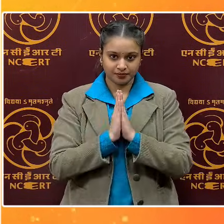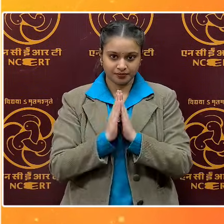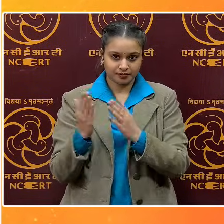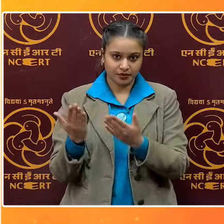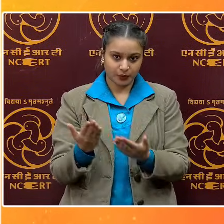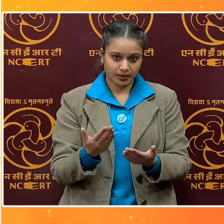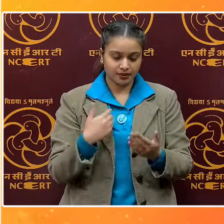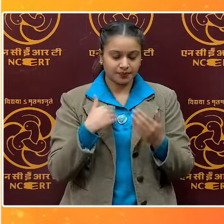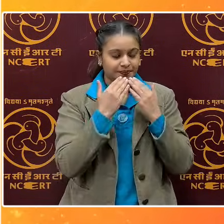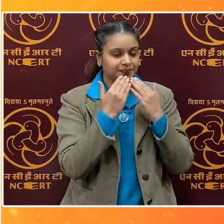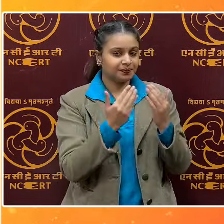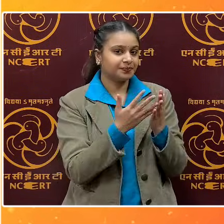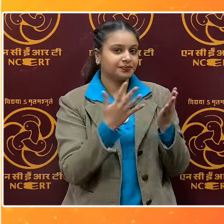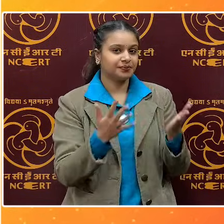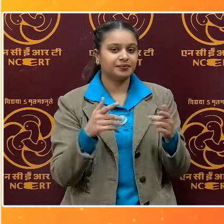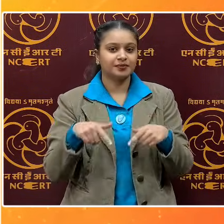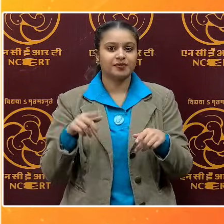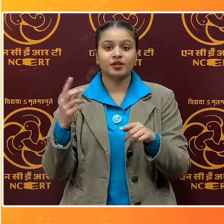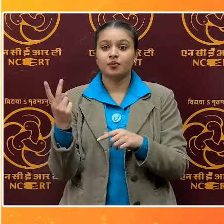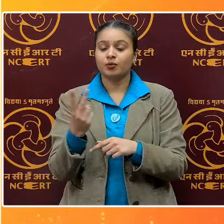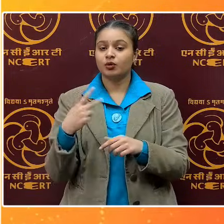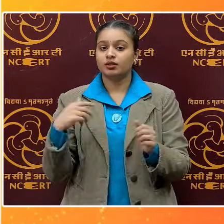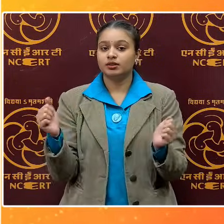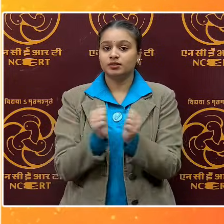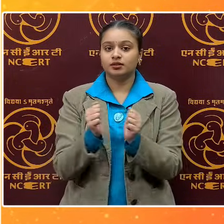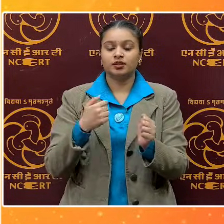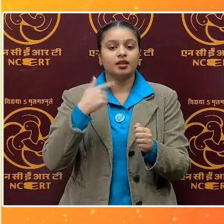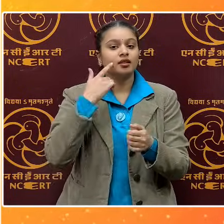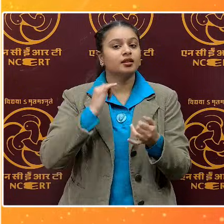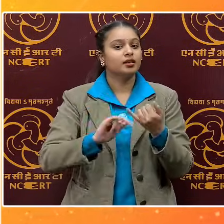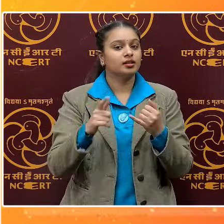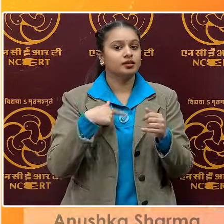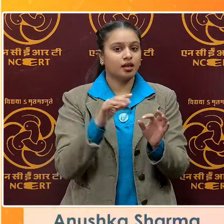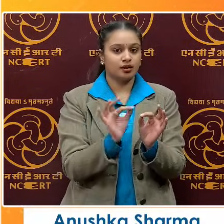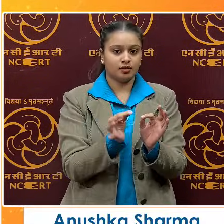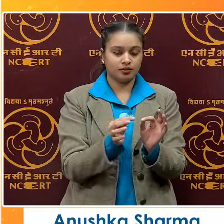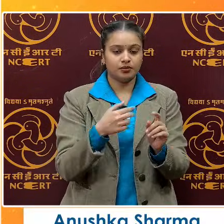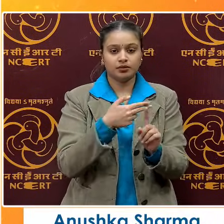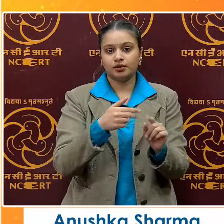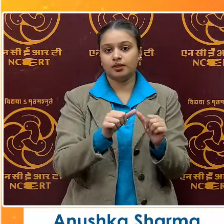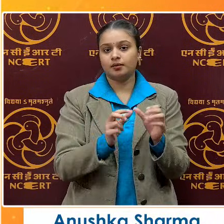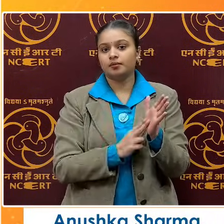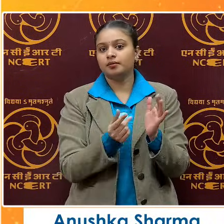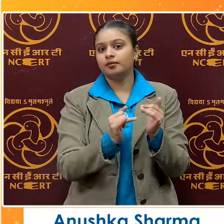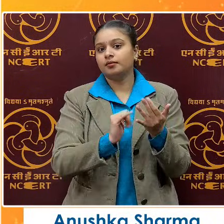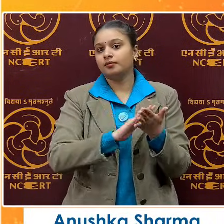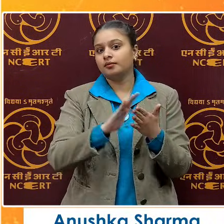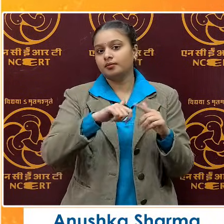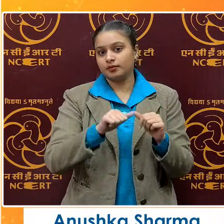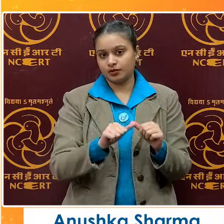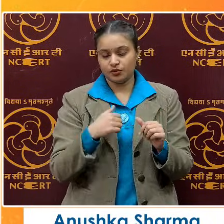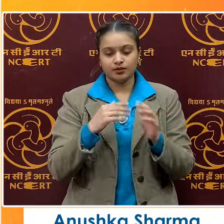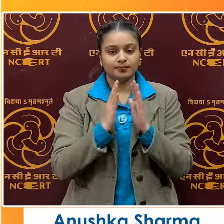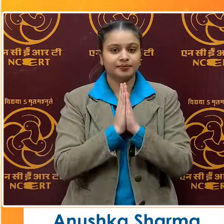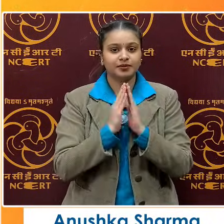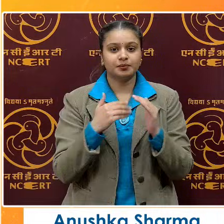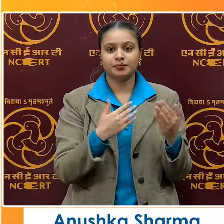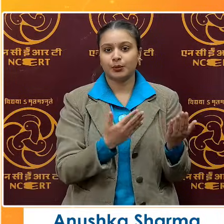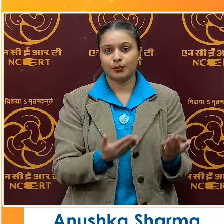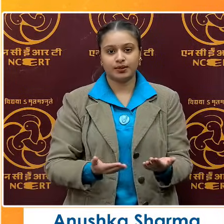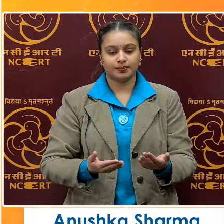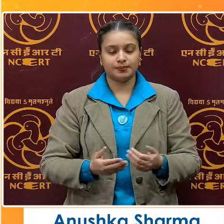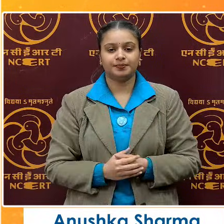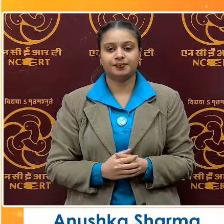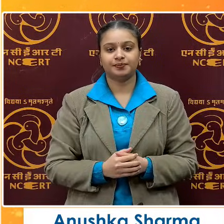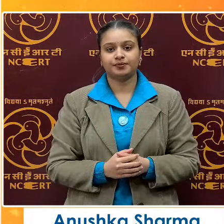Namaskar. Thank you, Harpreet. And we both are accompanied by our Indian Sign Language interpreter, Ms. Anushka Sharma. Anushka, namaskar and I welcome you to the